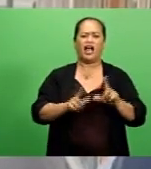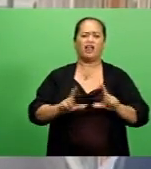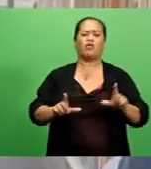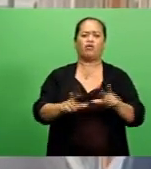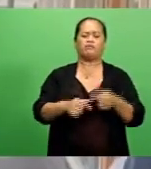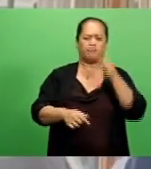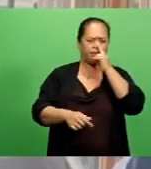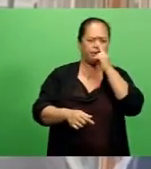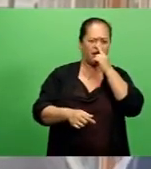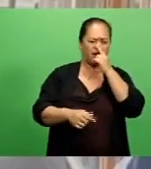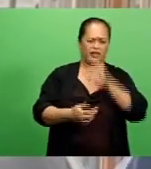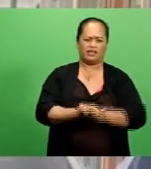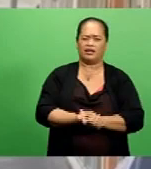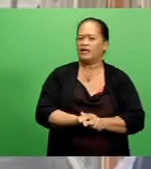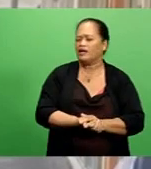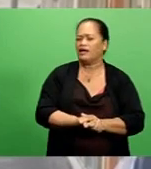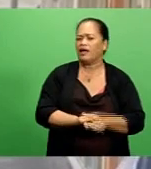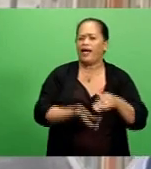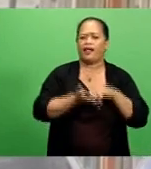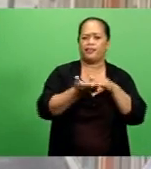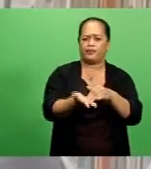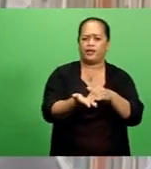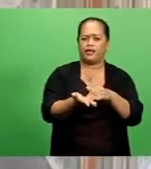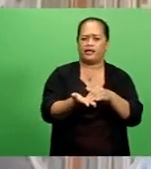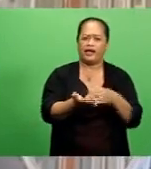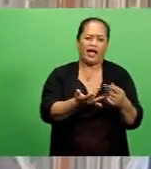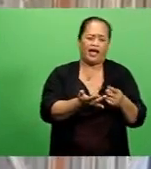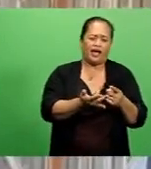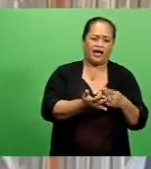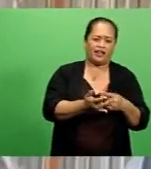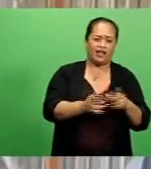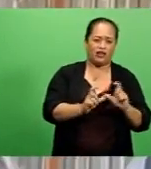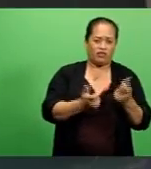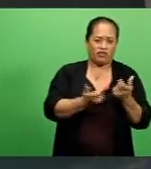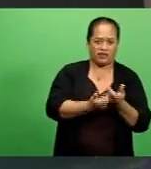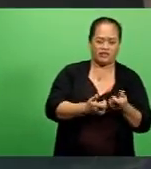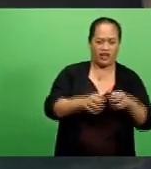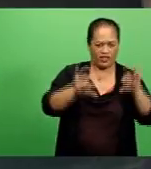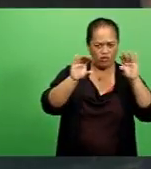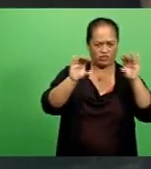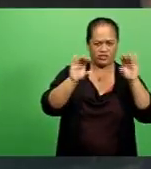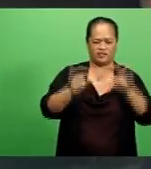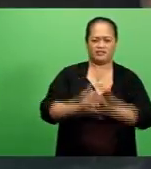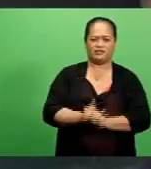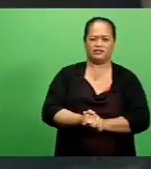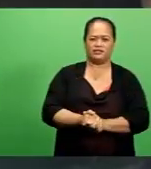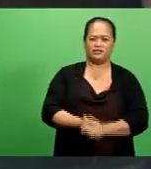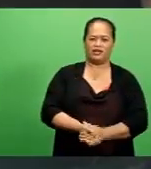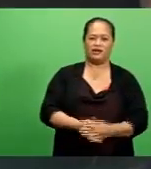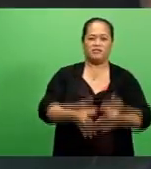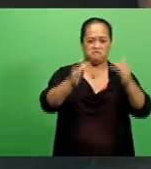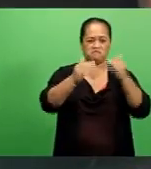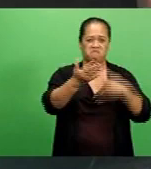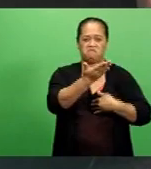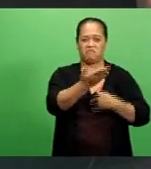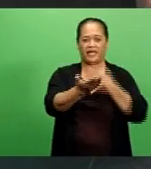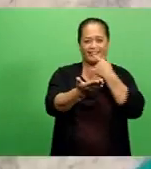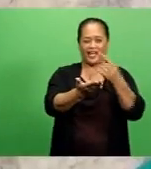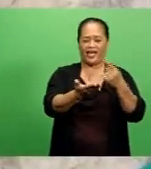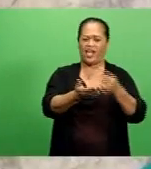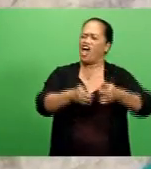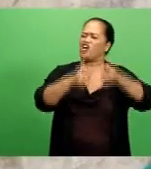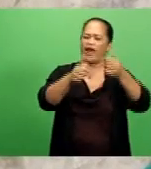maybe they will have other contracts in options. It's good about the development of sevens in